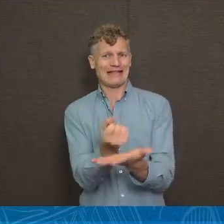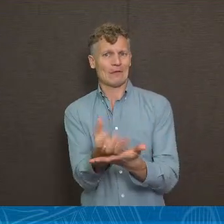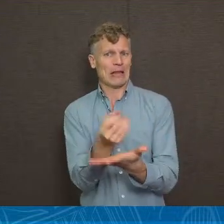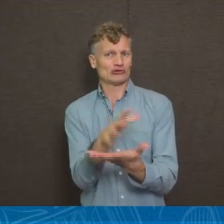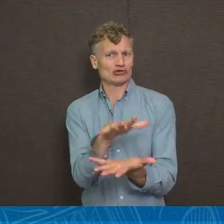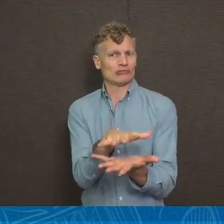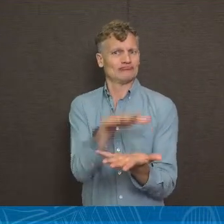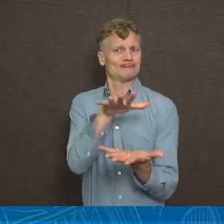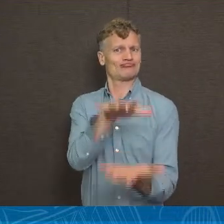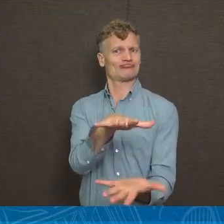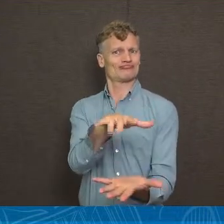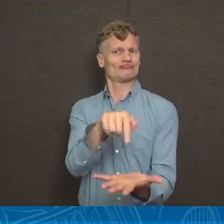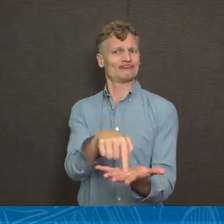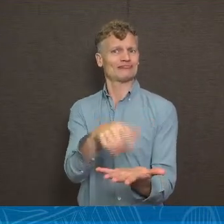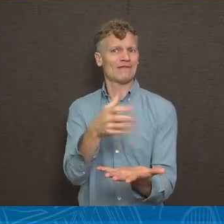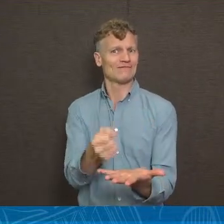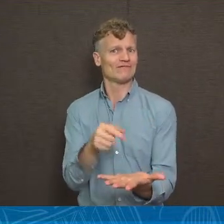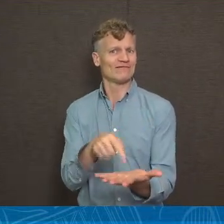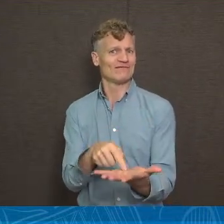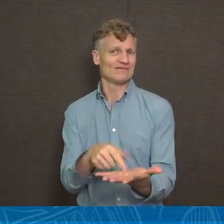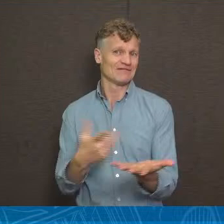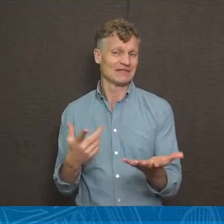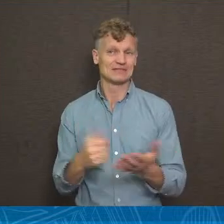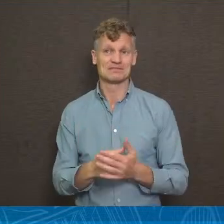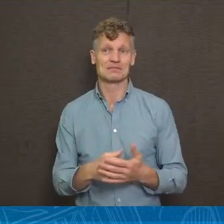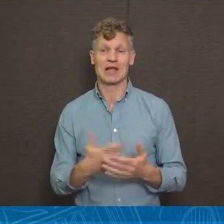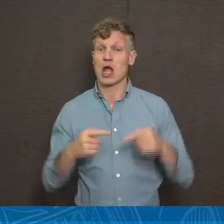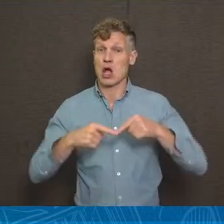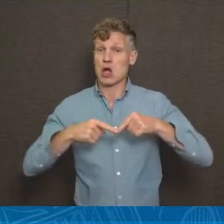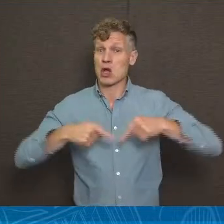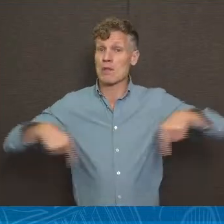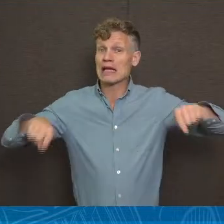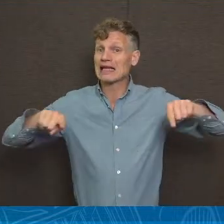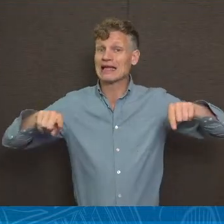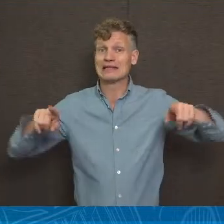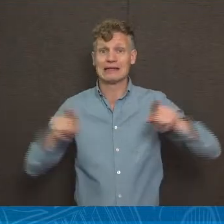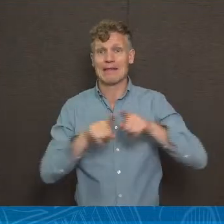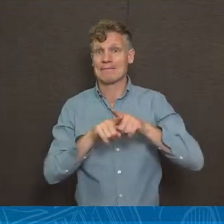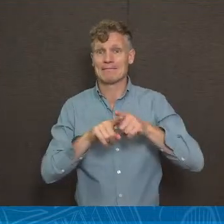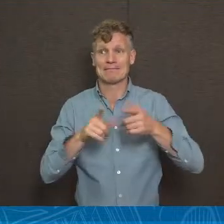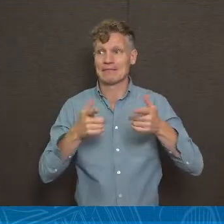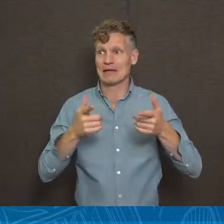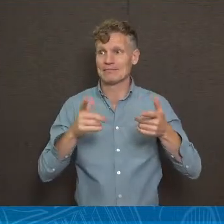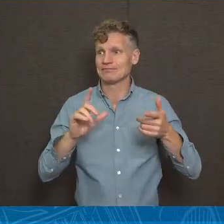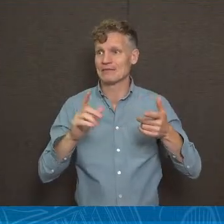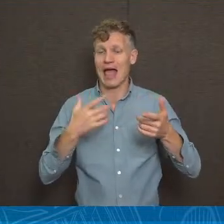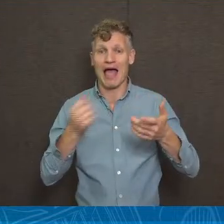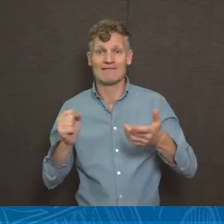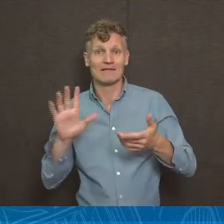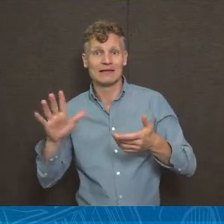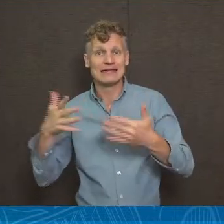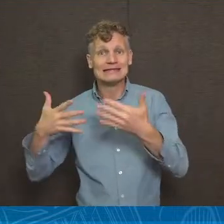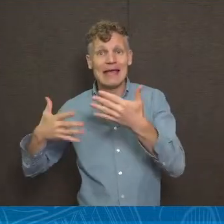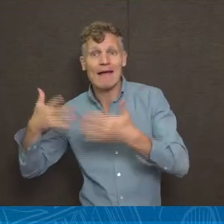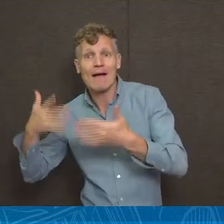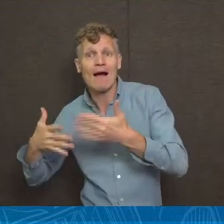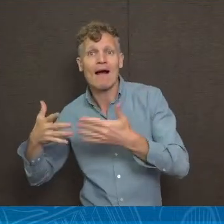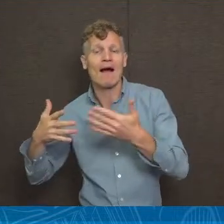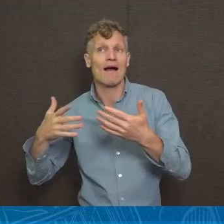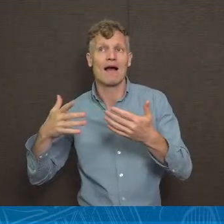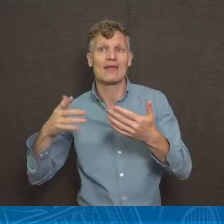way, and the committee may be at the ground level, and data may be compiled at the central level.